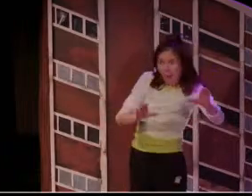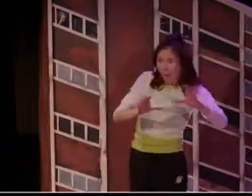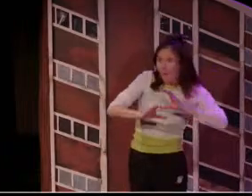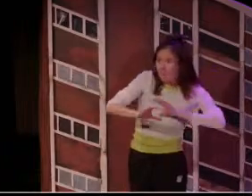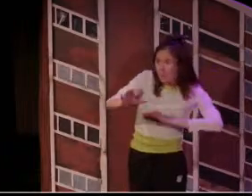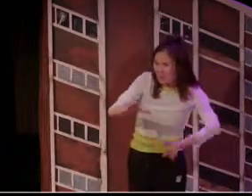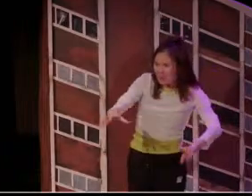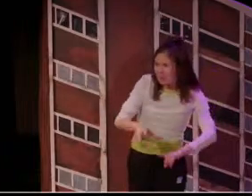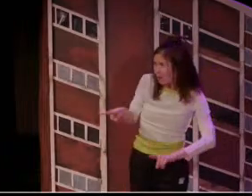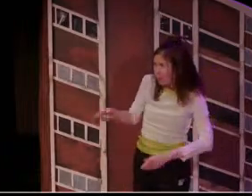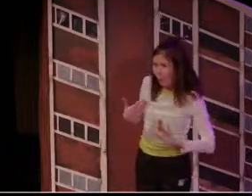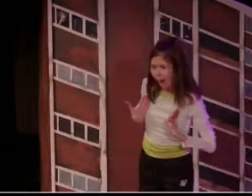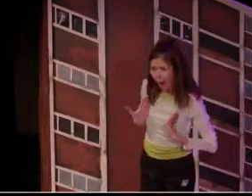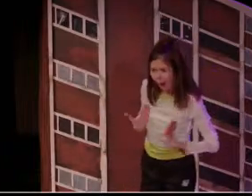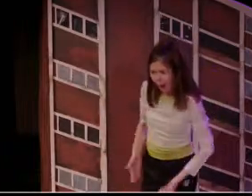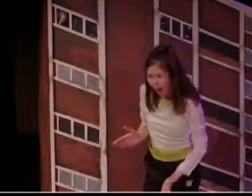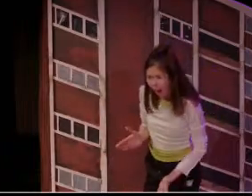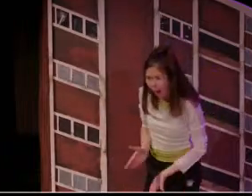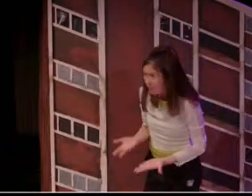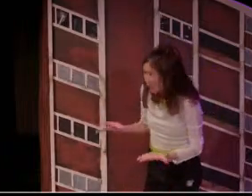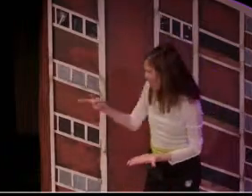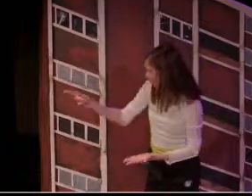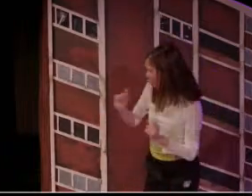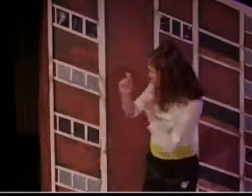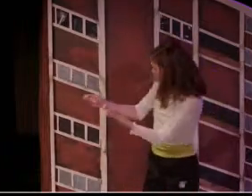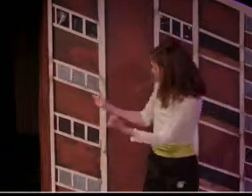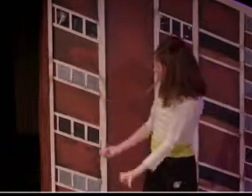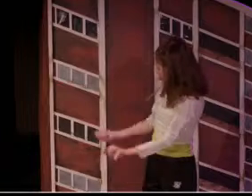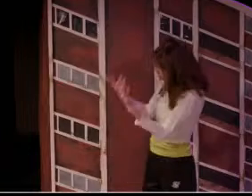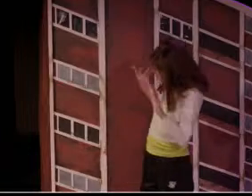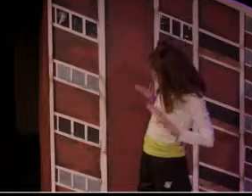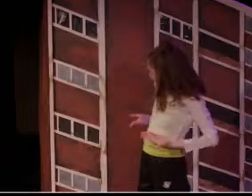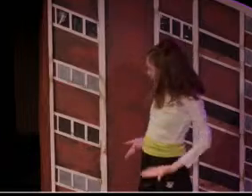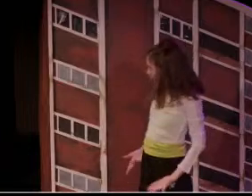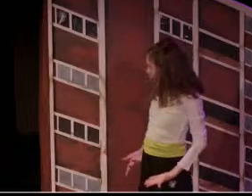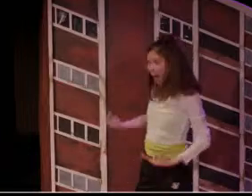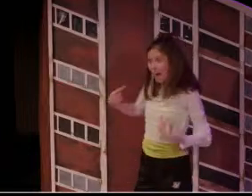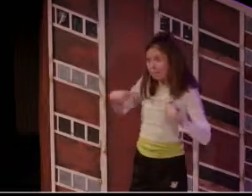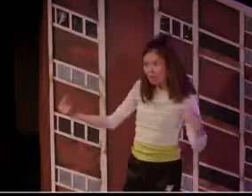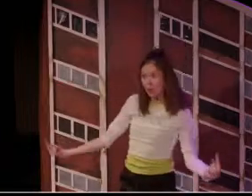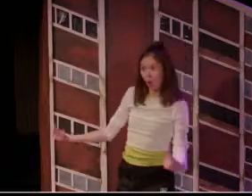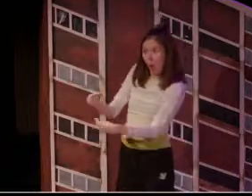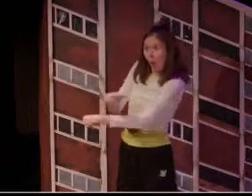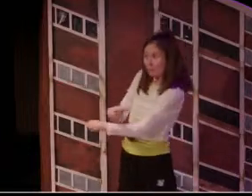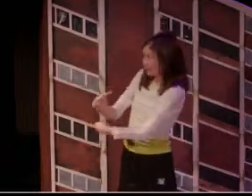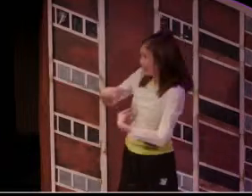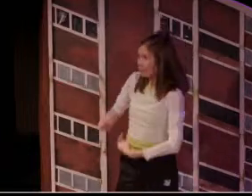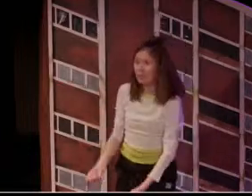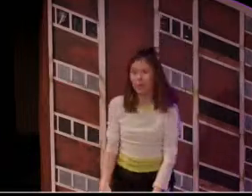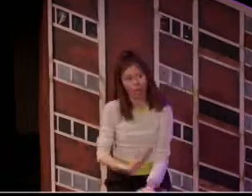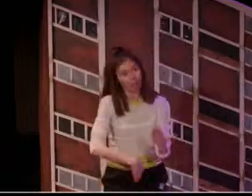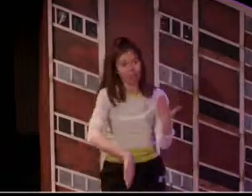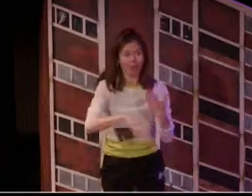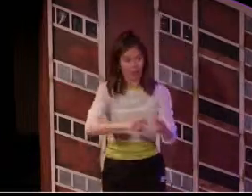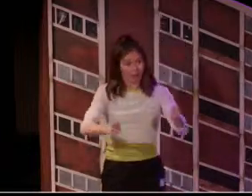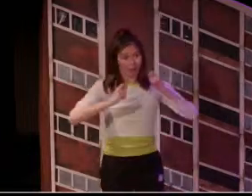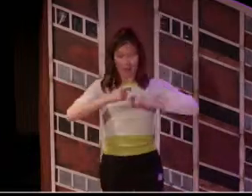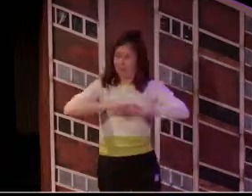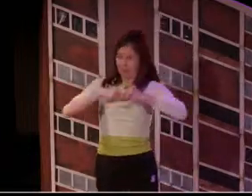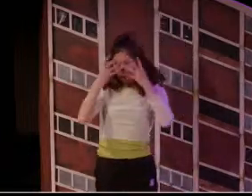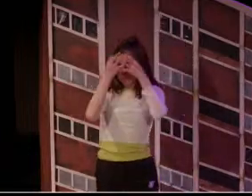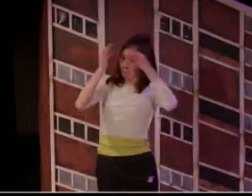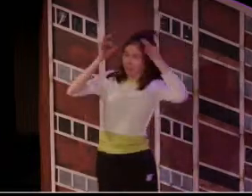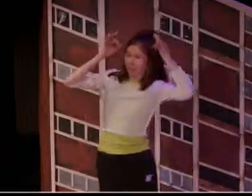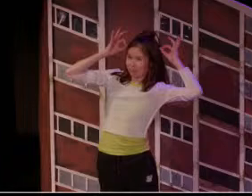clothes, and me, a lowly maid, is dressed up like a goddess. Were not our festivals a wild free-for-all